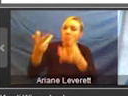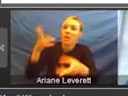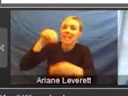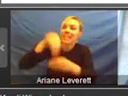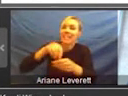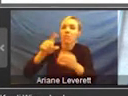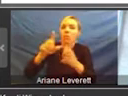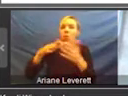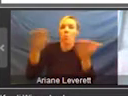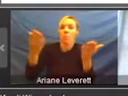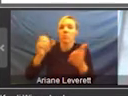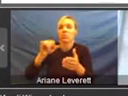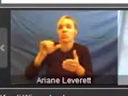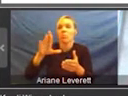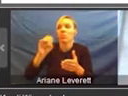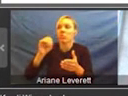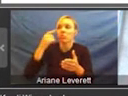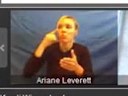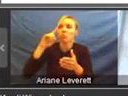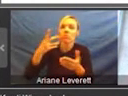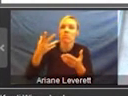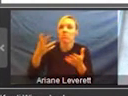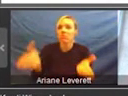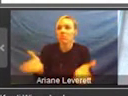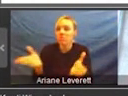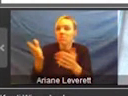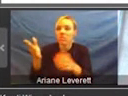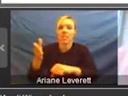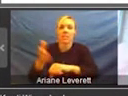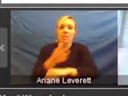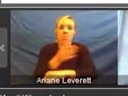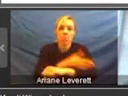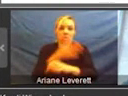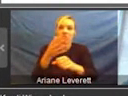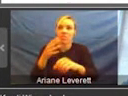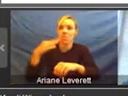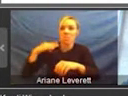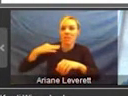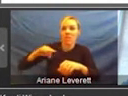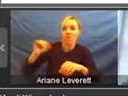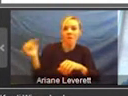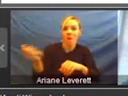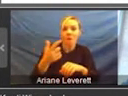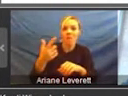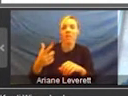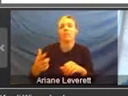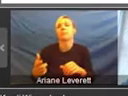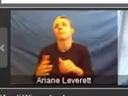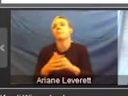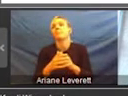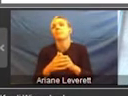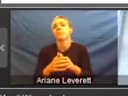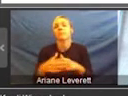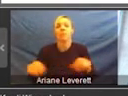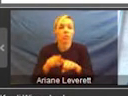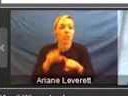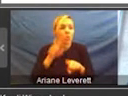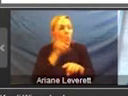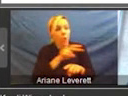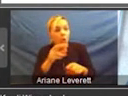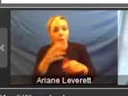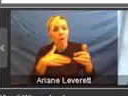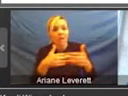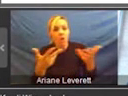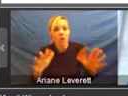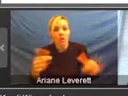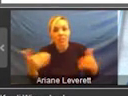from scratch, which means a lot of investment over and over again going into tech solutions which are already out there. This